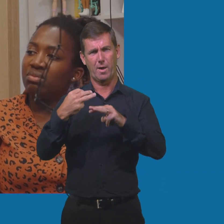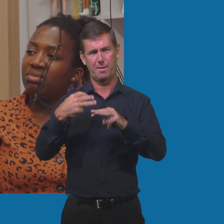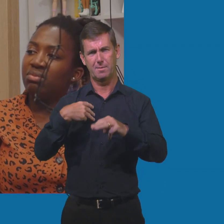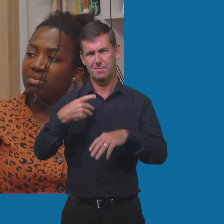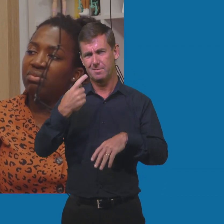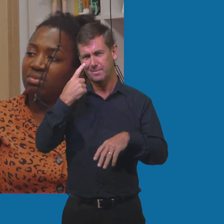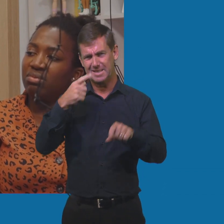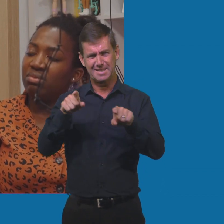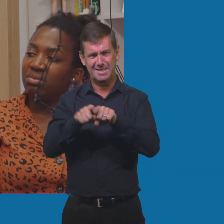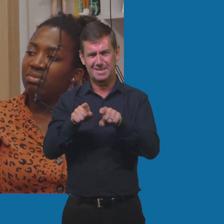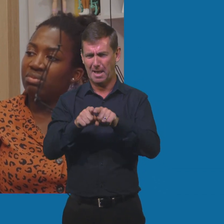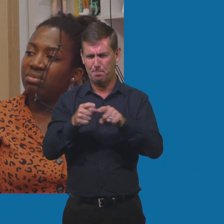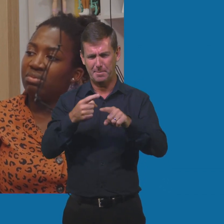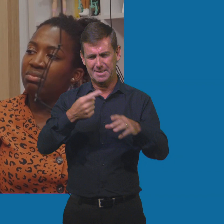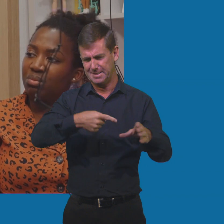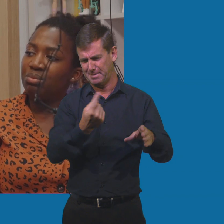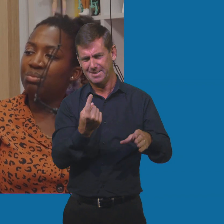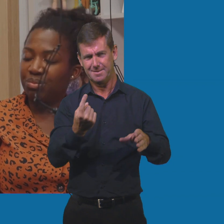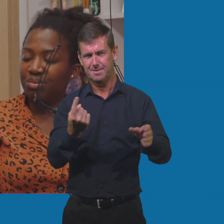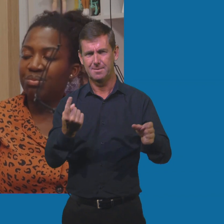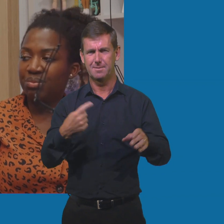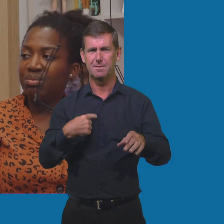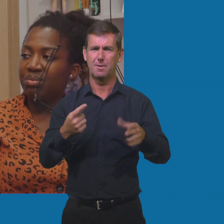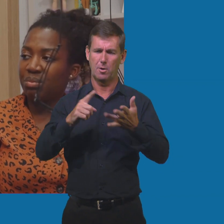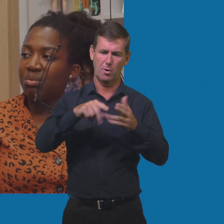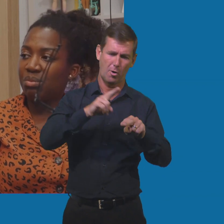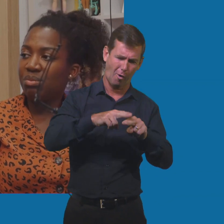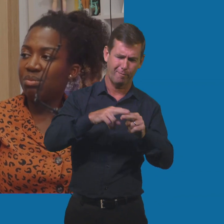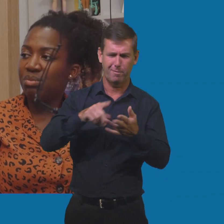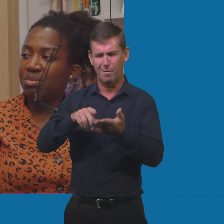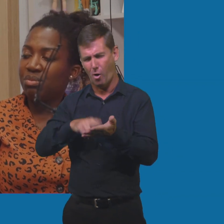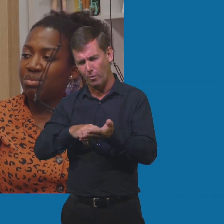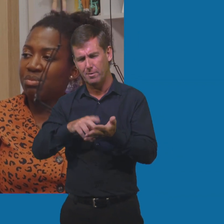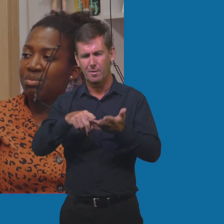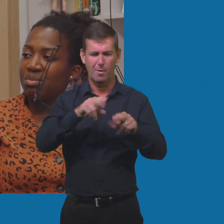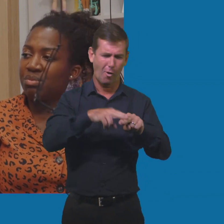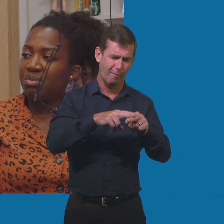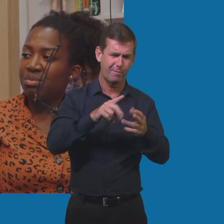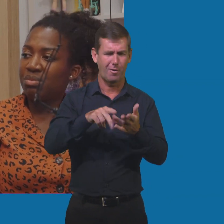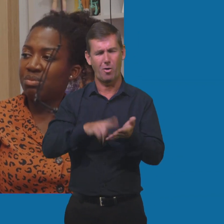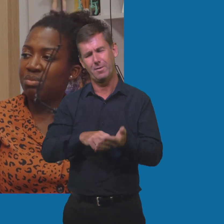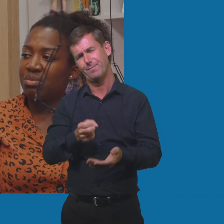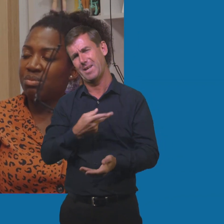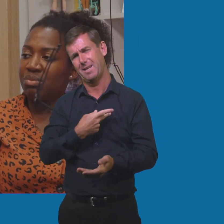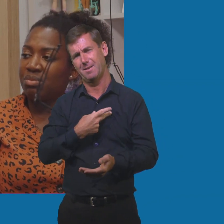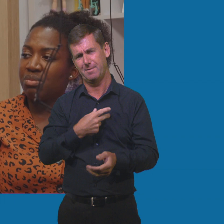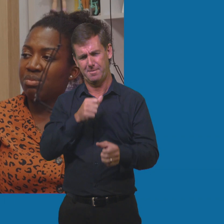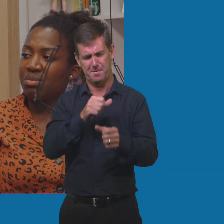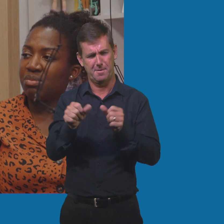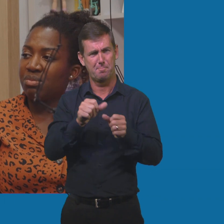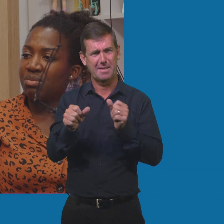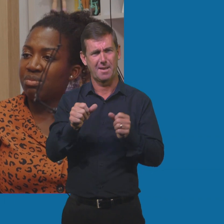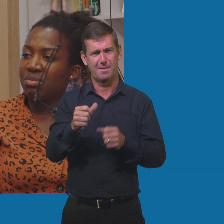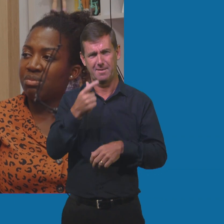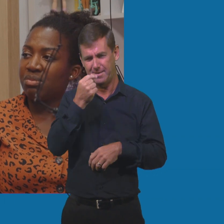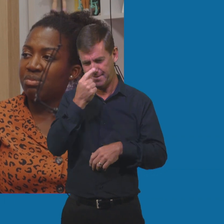speed without cars slowing down, and you find yourself turning the cruise control off and on and off and on, and it's a real faff. So this, there's just a bit of variance, it just